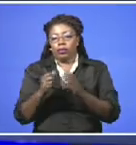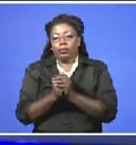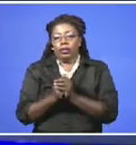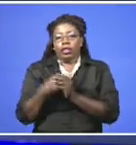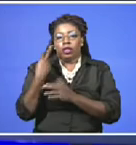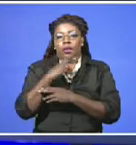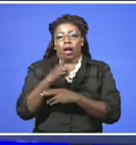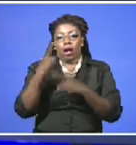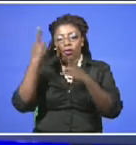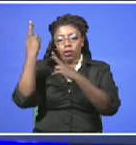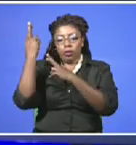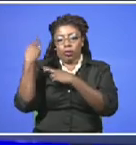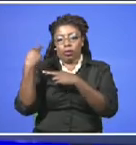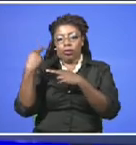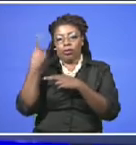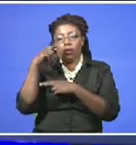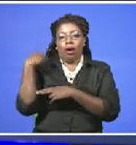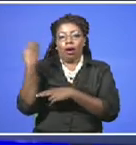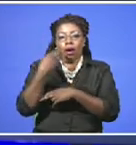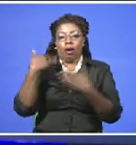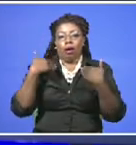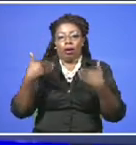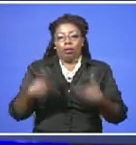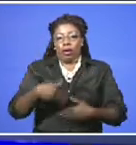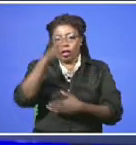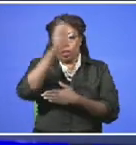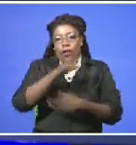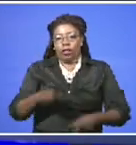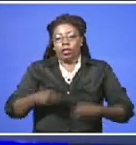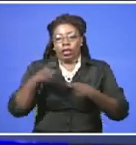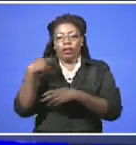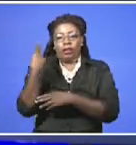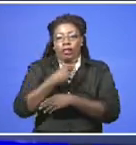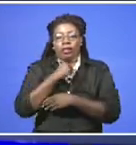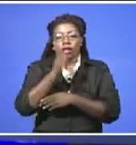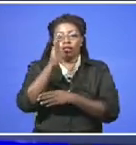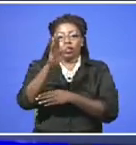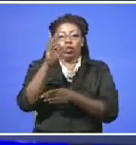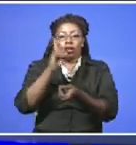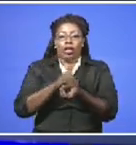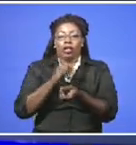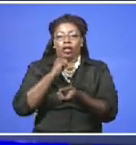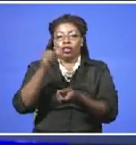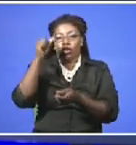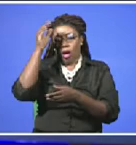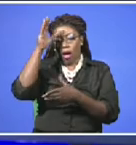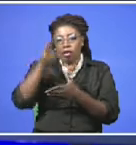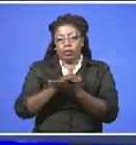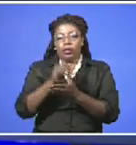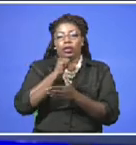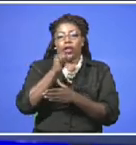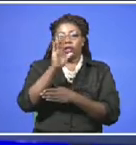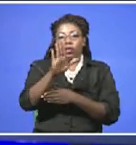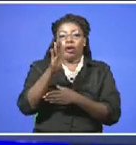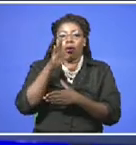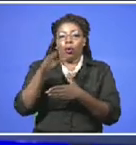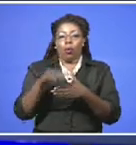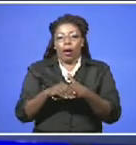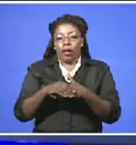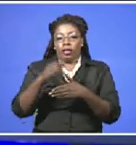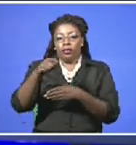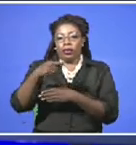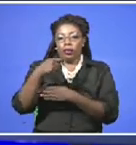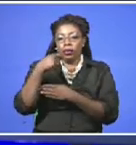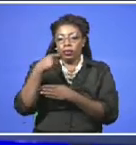for this body that God has given us. Not your doctor, not your husband, not your wife. Spoonful